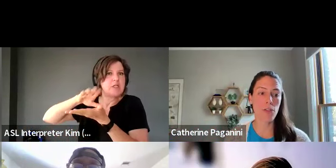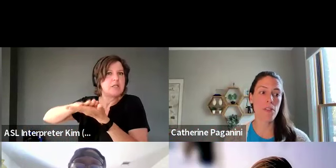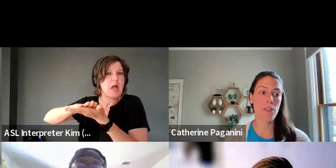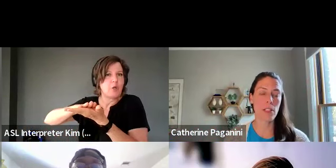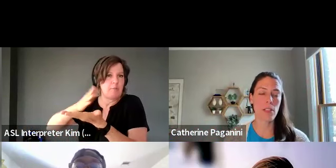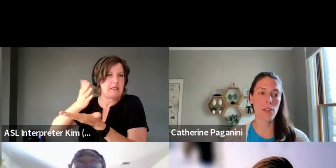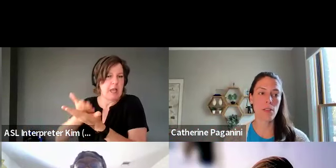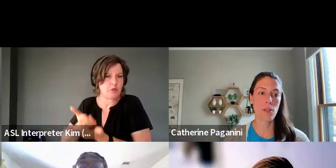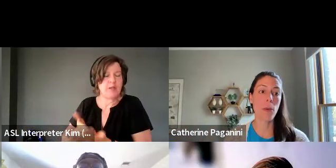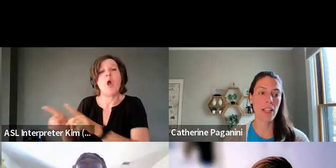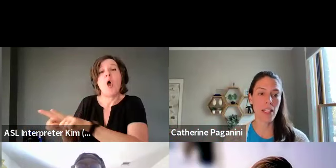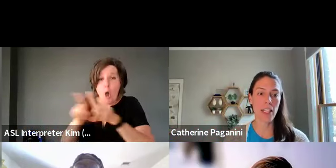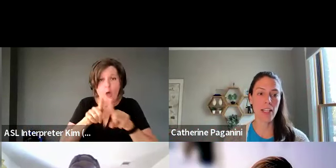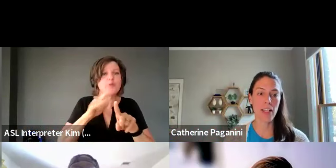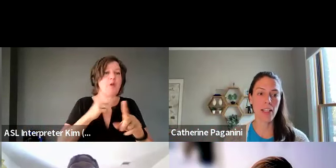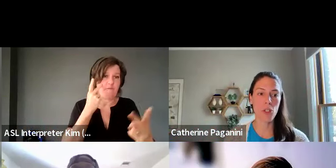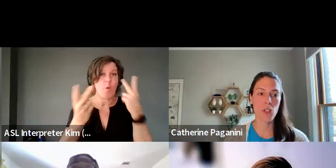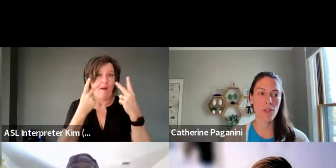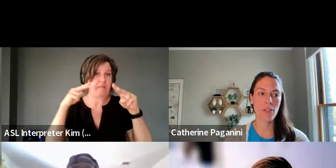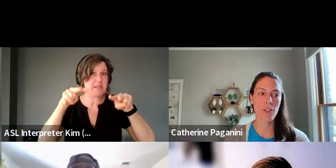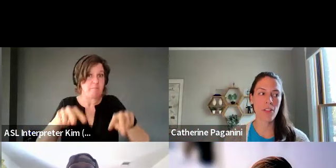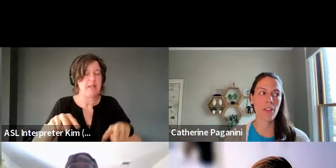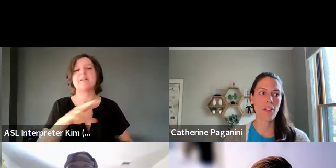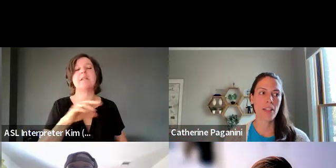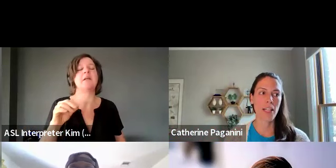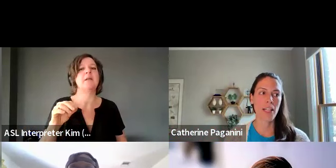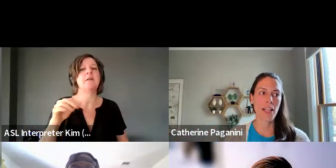Again, also for visibility. But I think like we shouldn't,